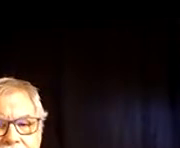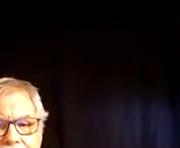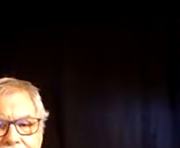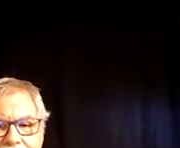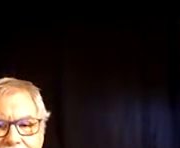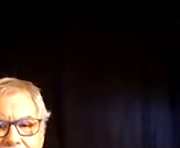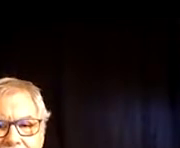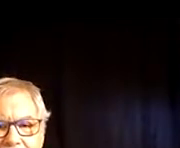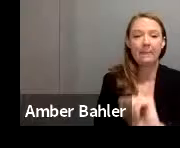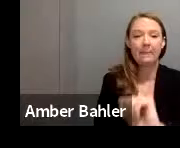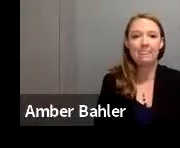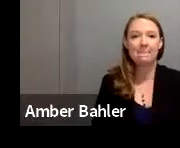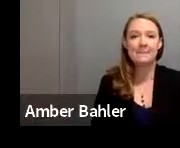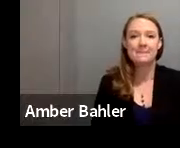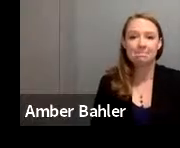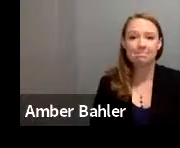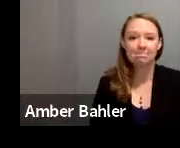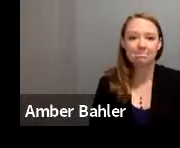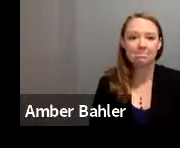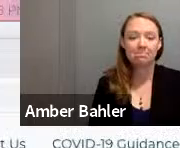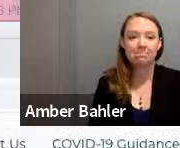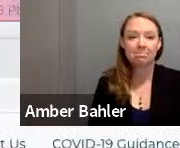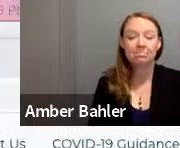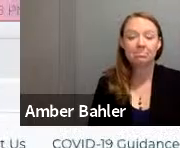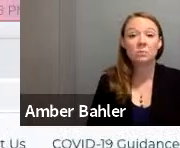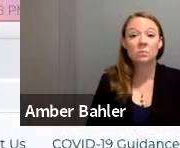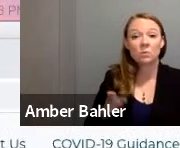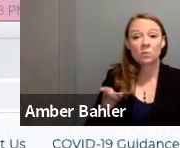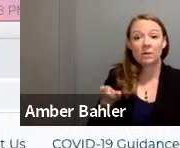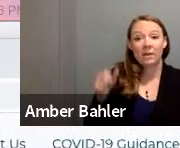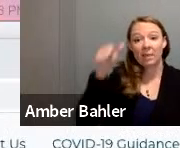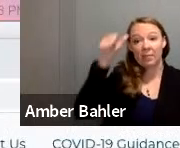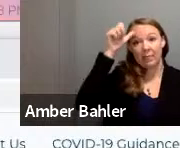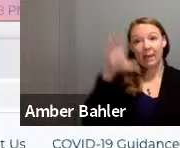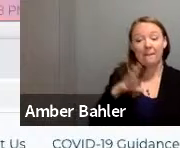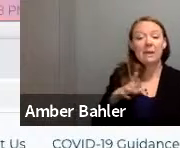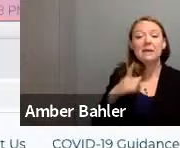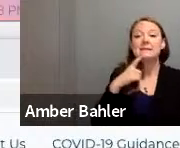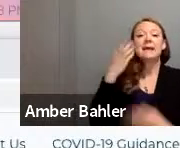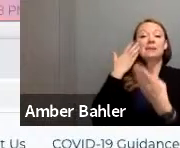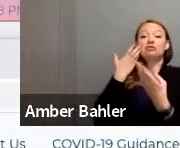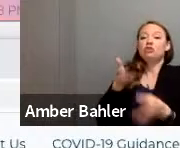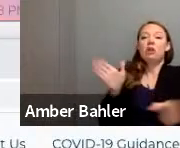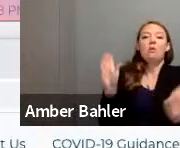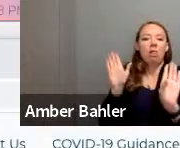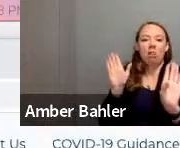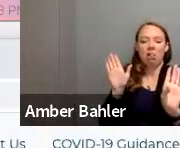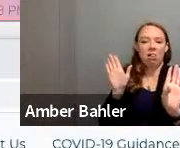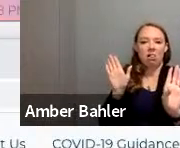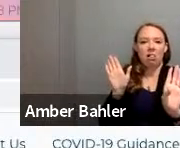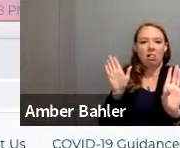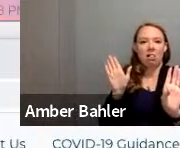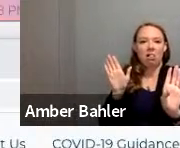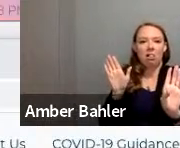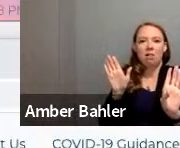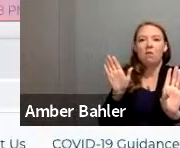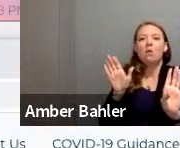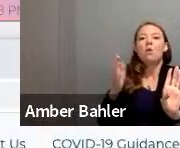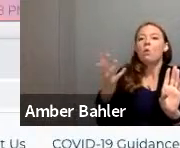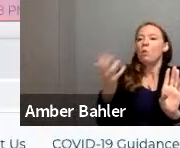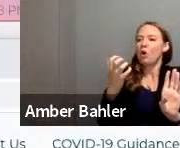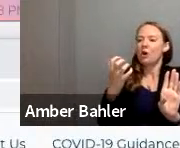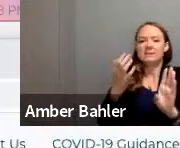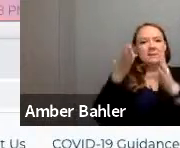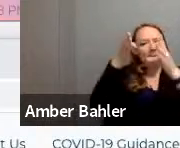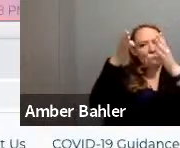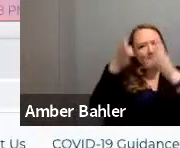disability are they looking for? He is just in general looking to have a perspective